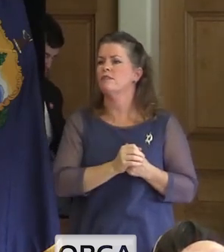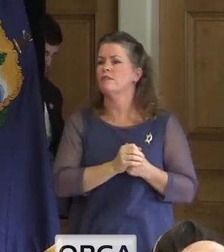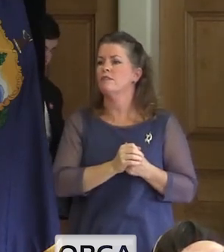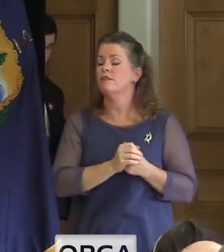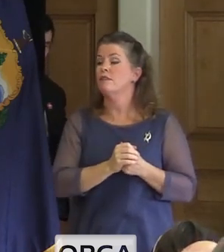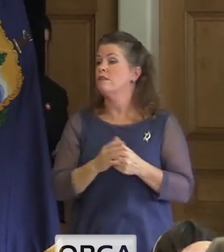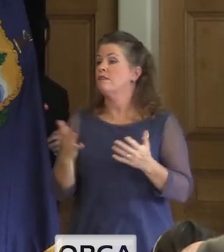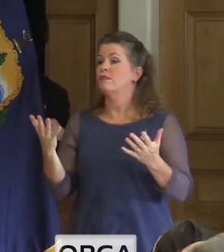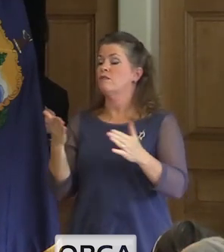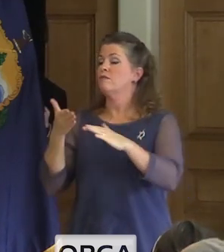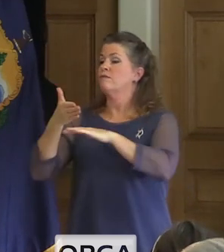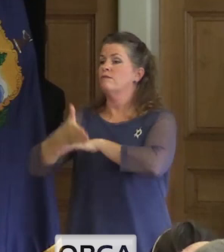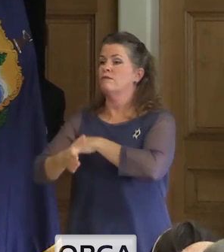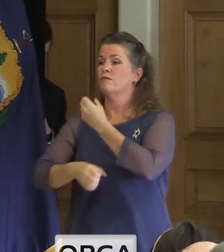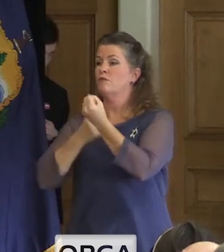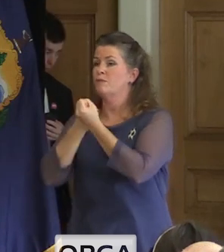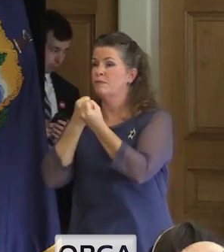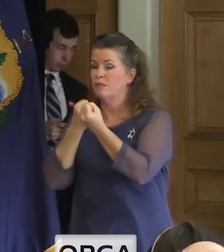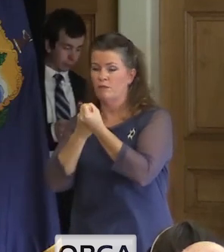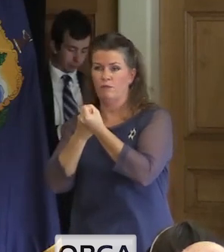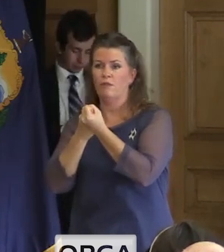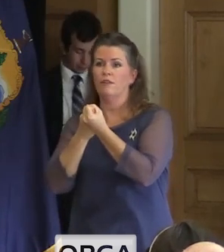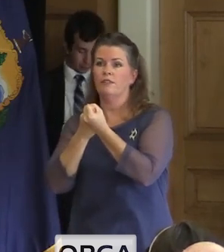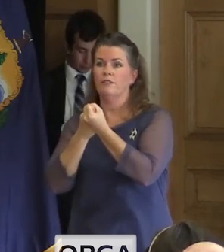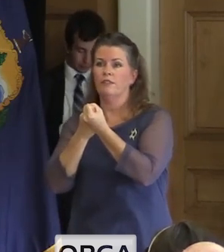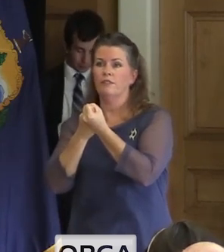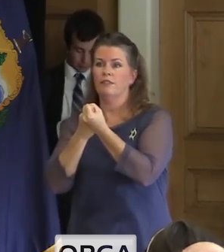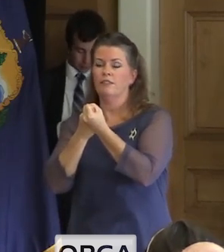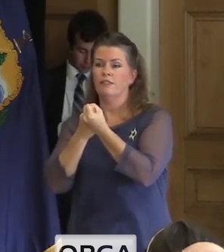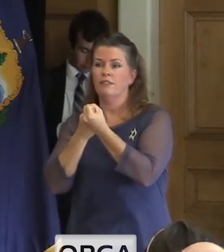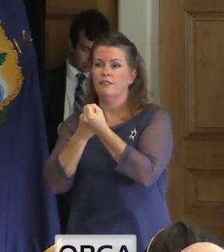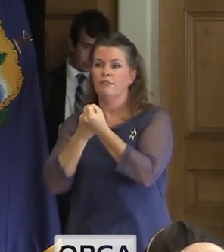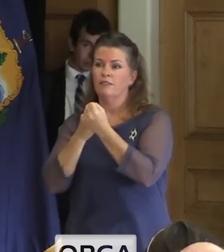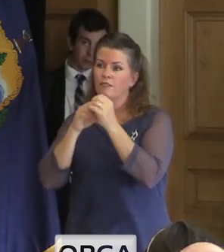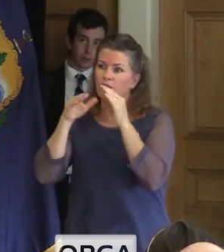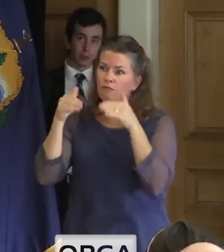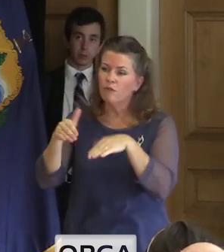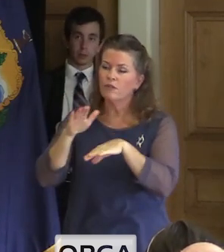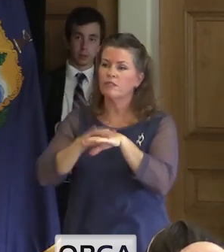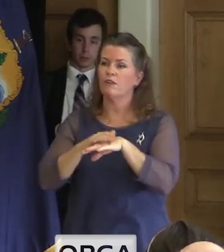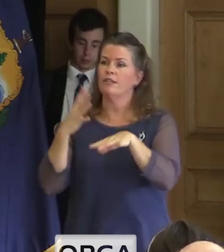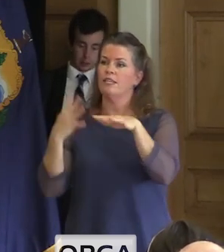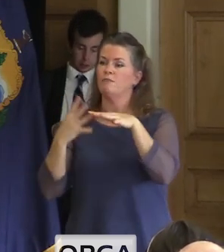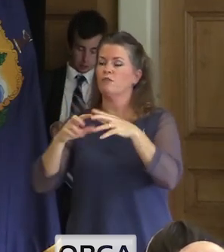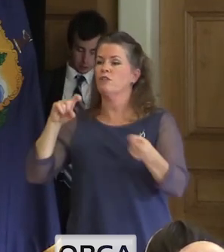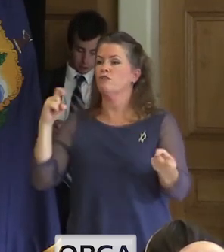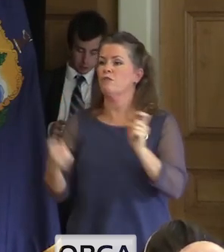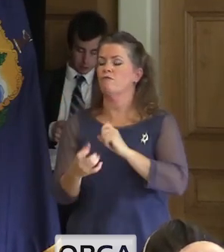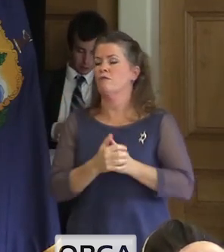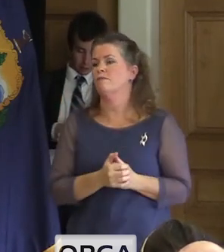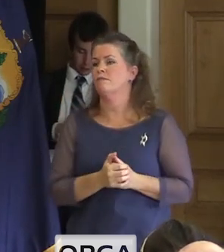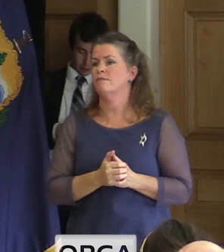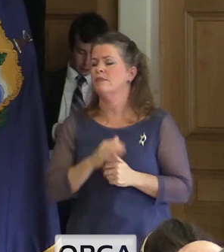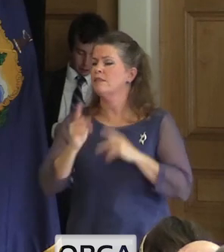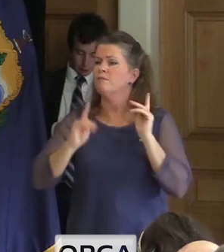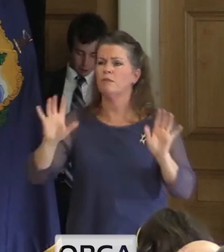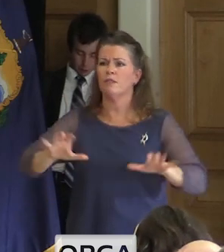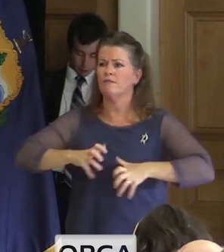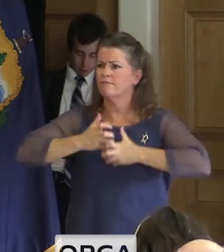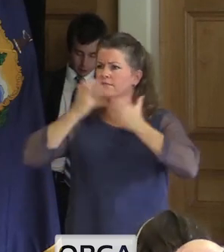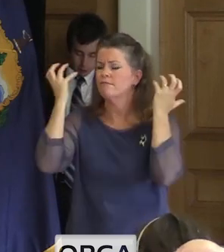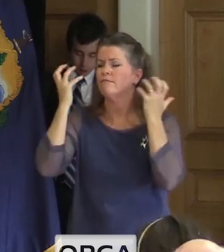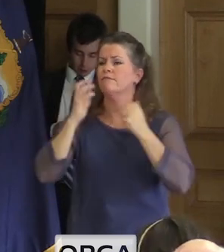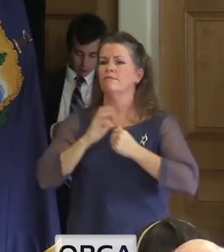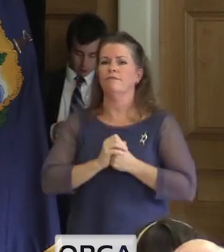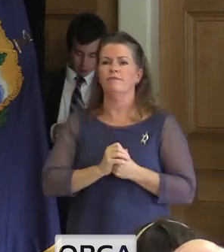support exists now for comprehensive immigration reform. Outrage at Trump's